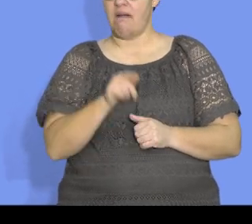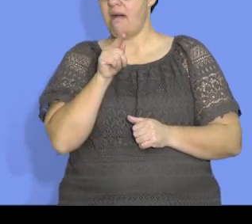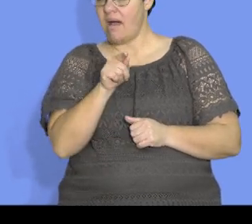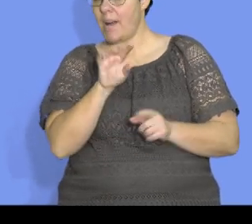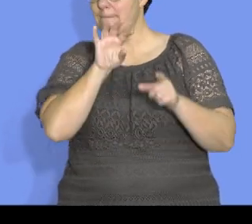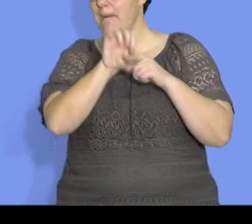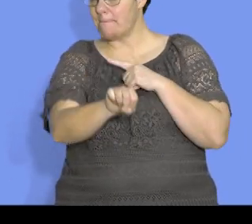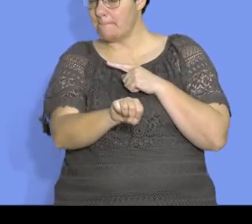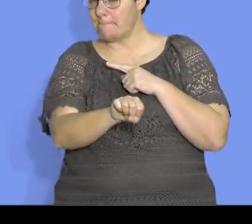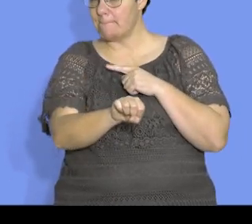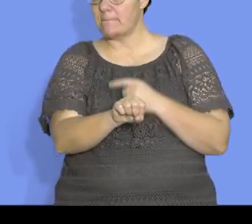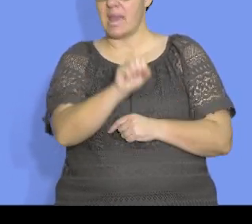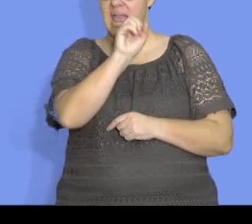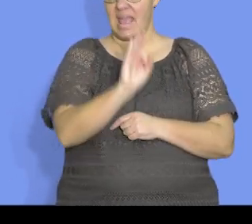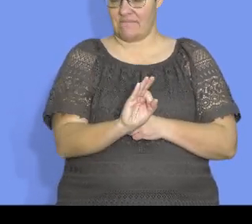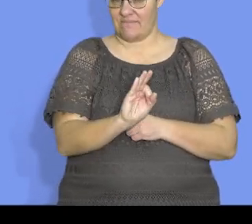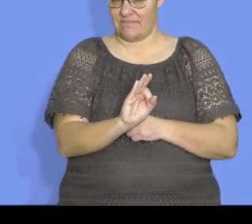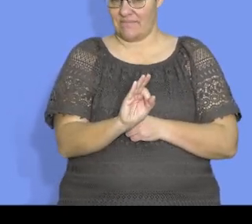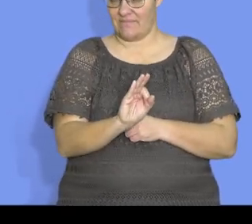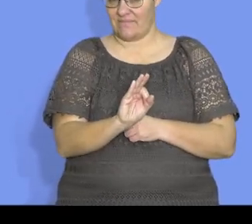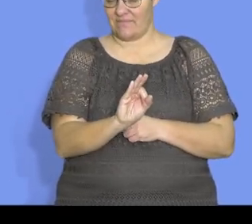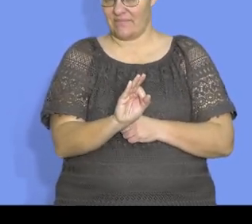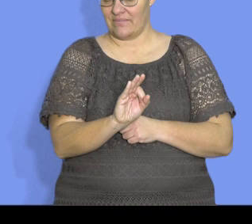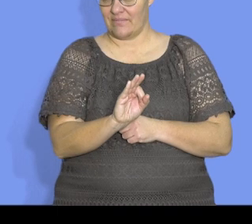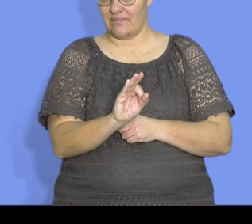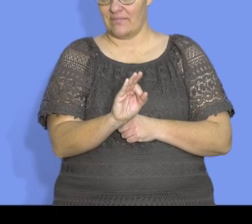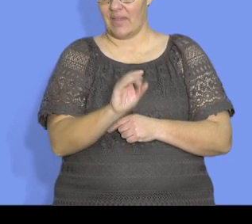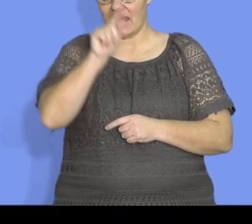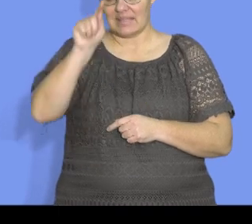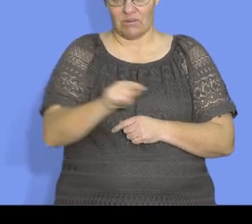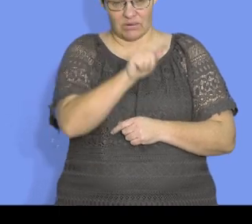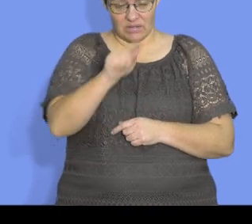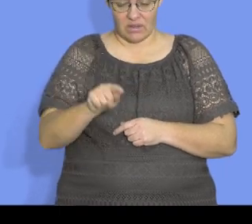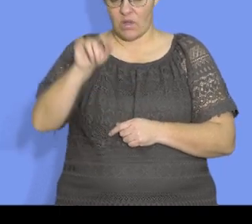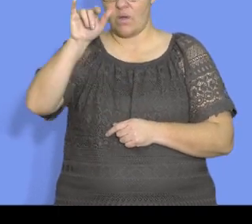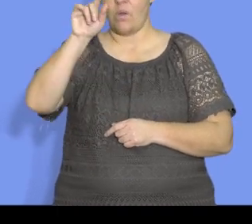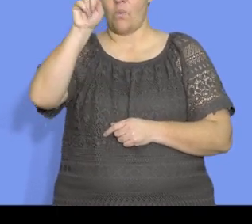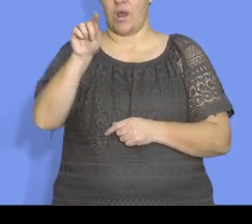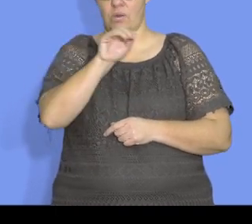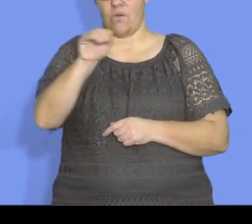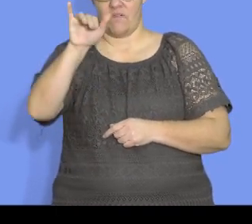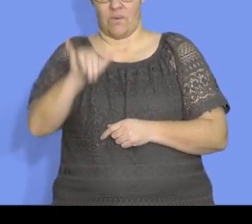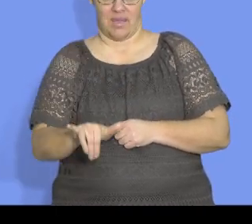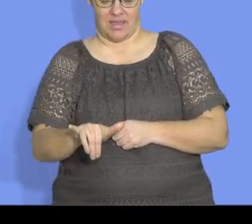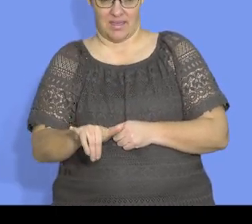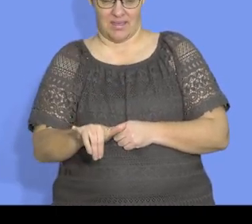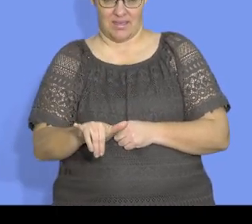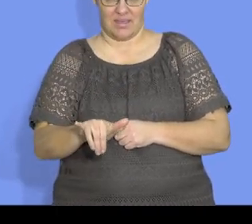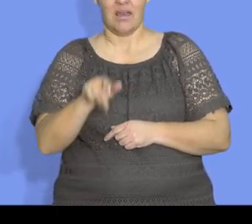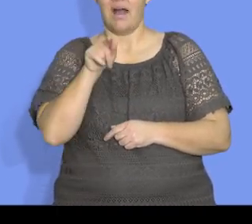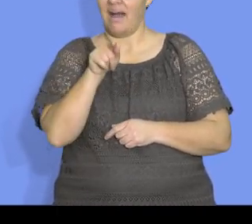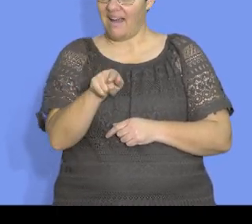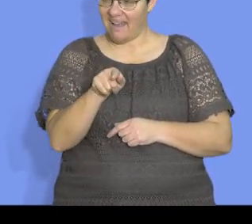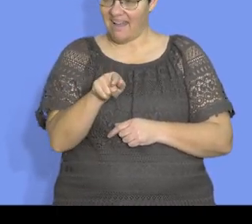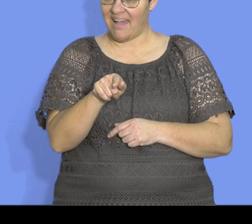we're recognizing that f is directly proportional to 1 over y.